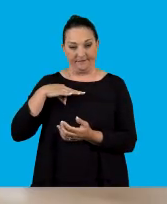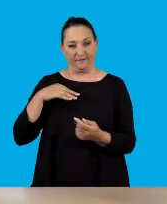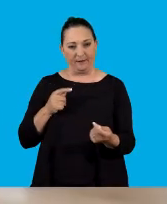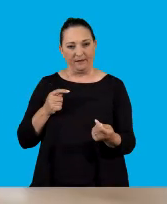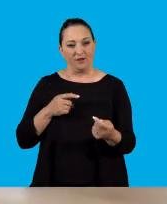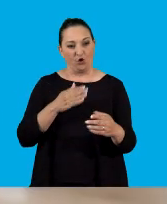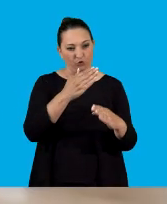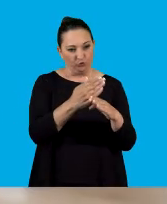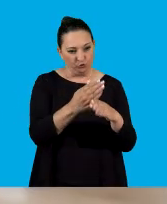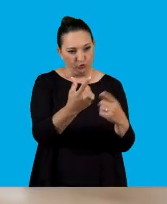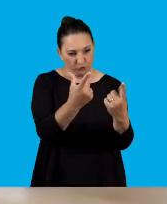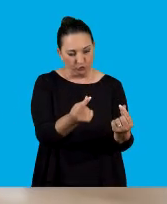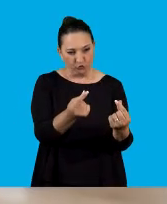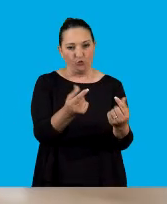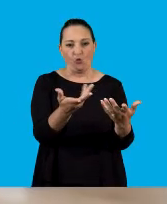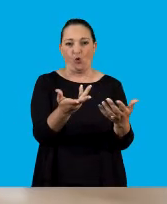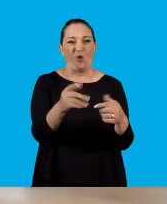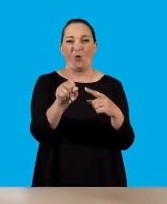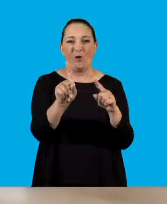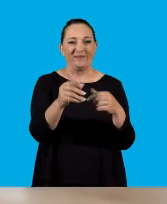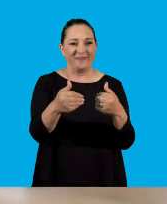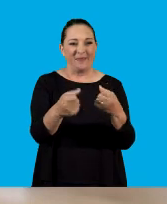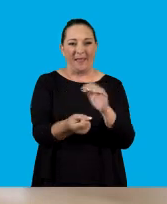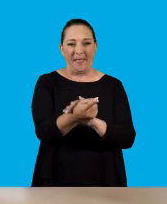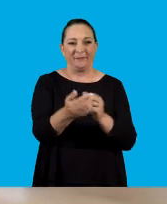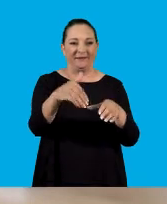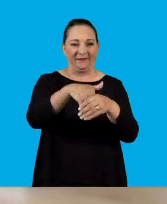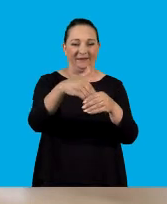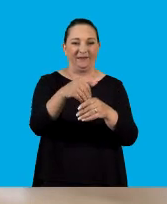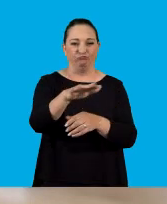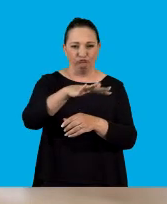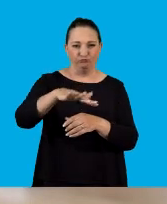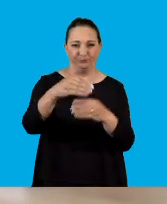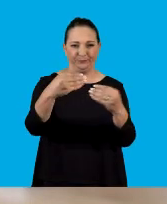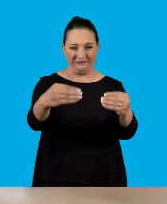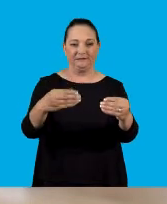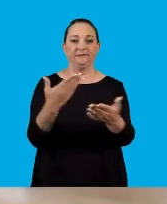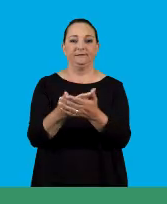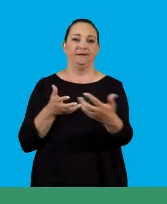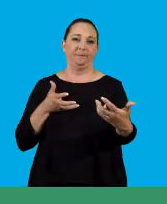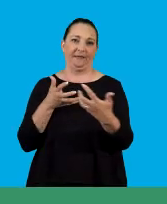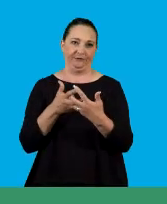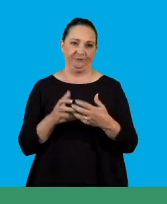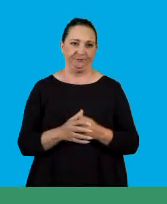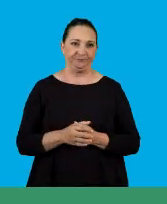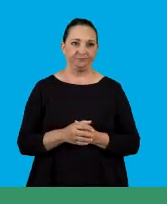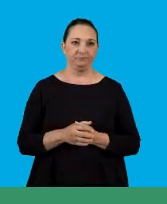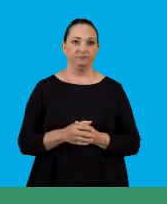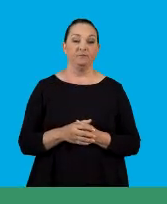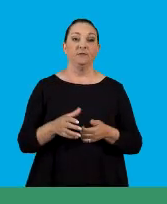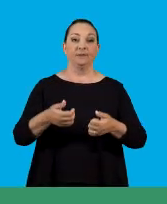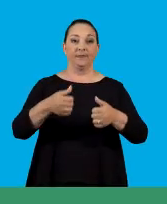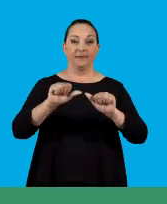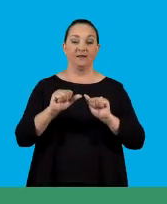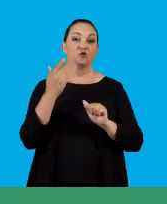in line with the industry or what businesses in that particular sector are paying their employees. And they should also offer